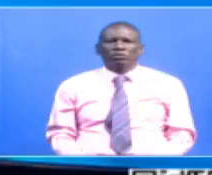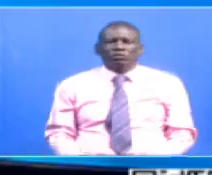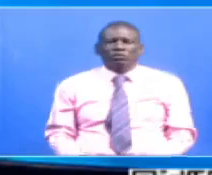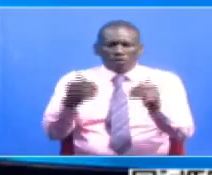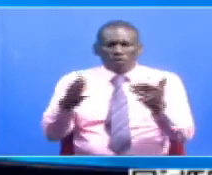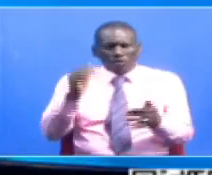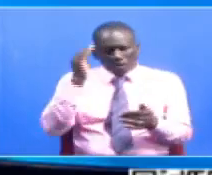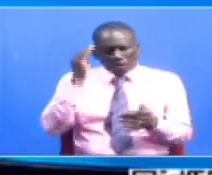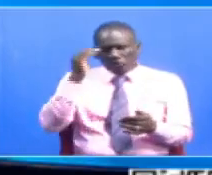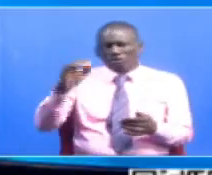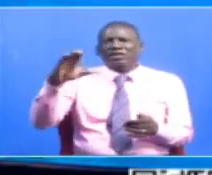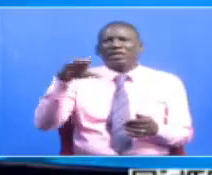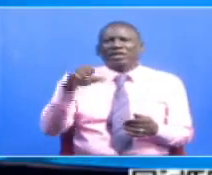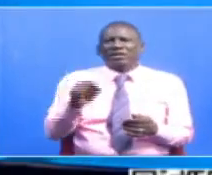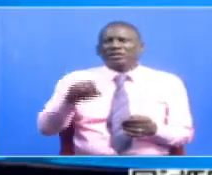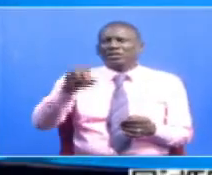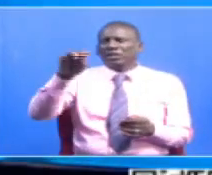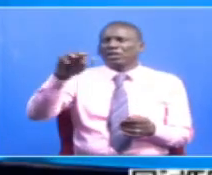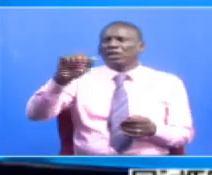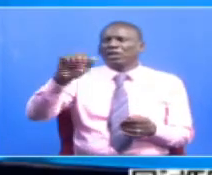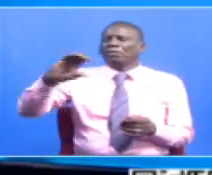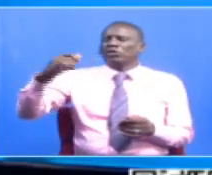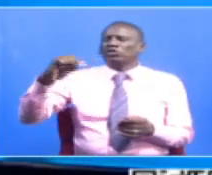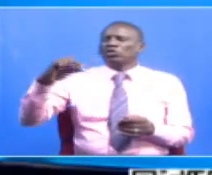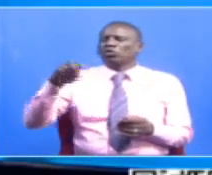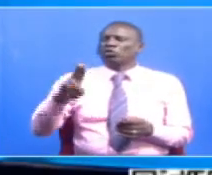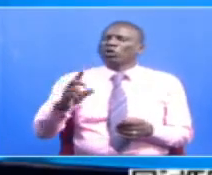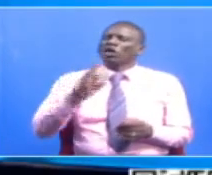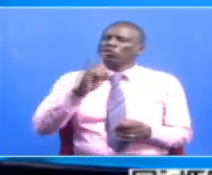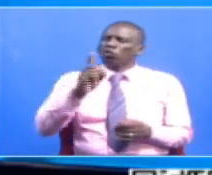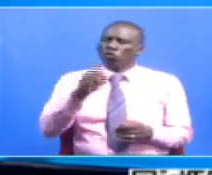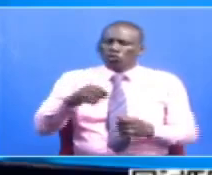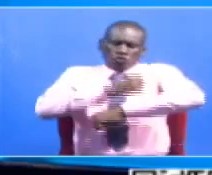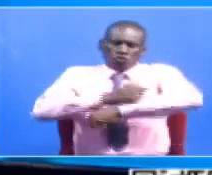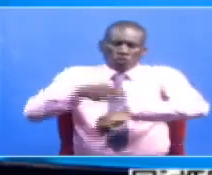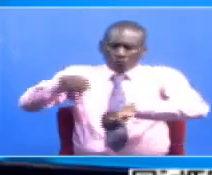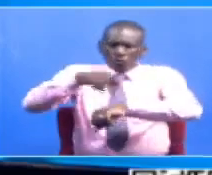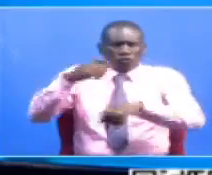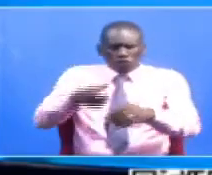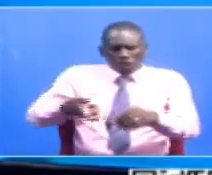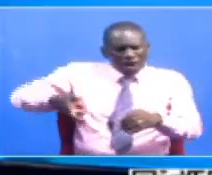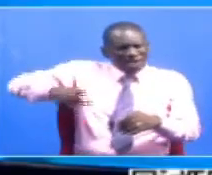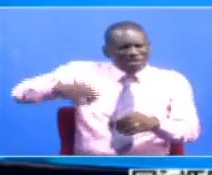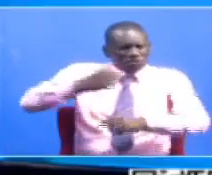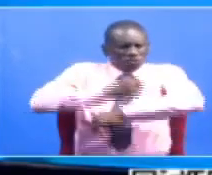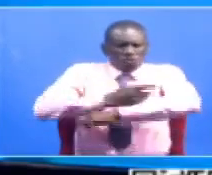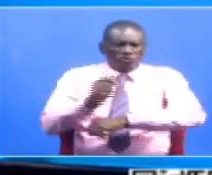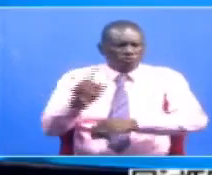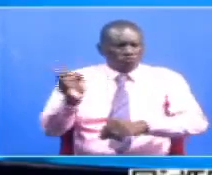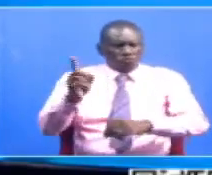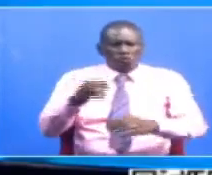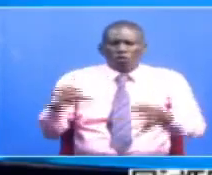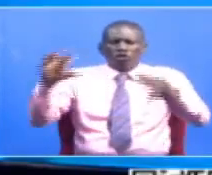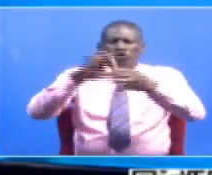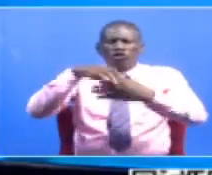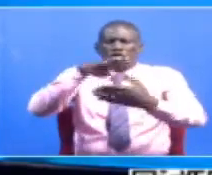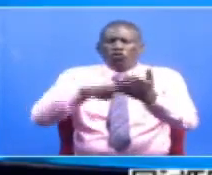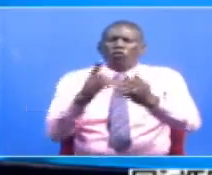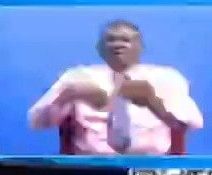Education Cabinet Secretary Ezekiel Machogu has warned school principals against raising fees for students joining Form 1 next